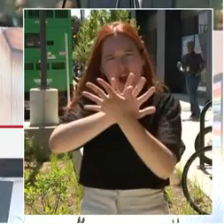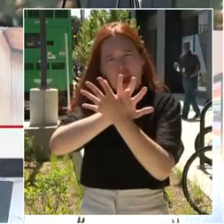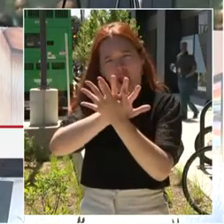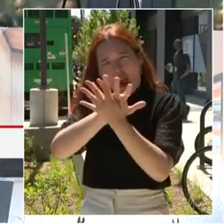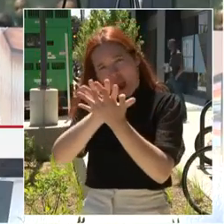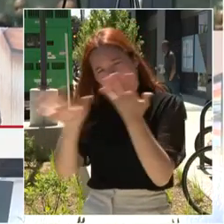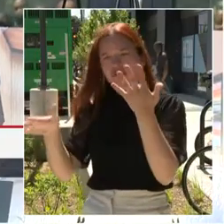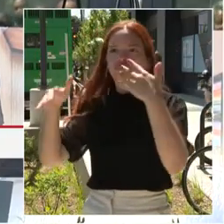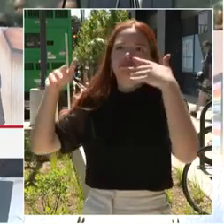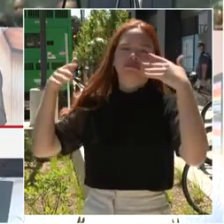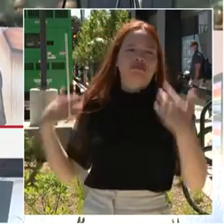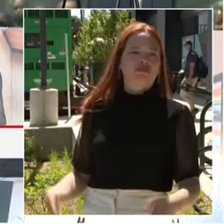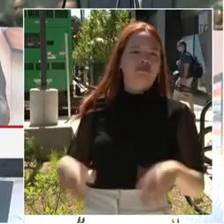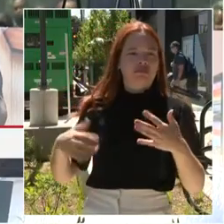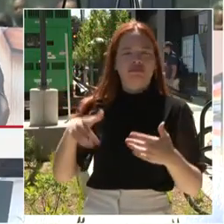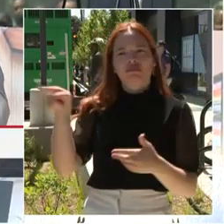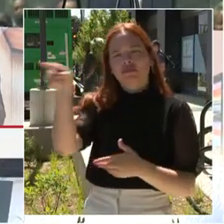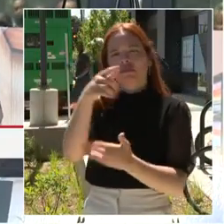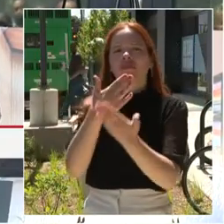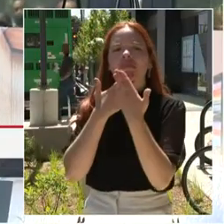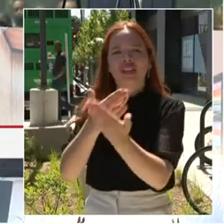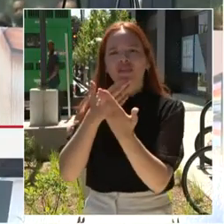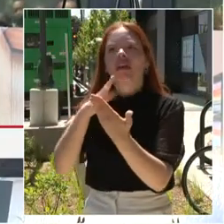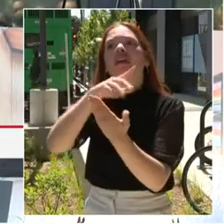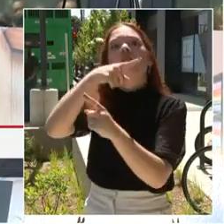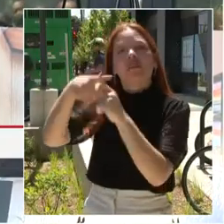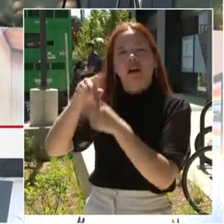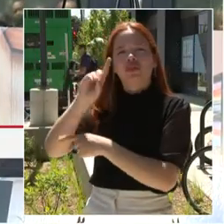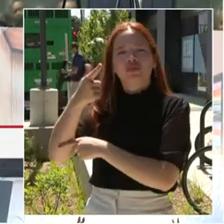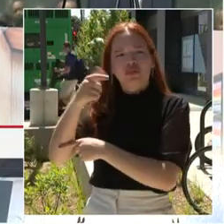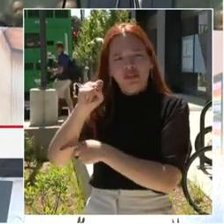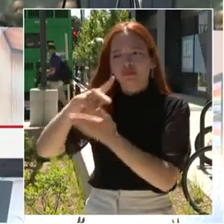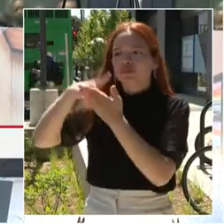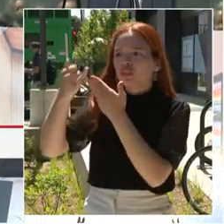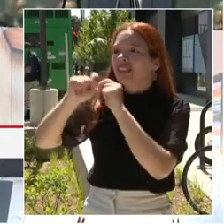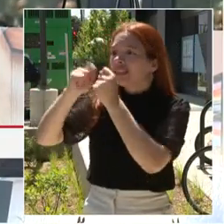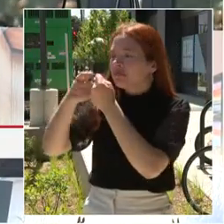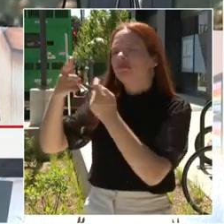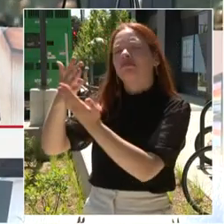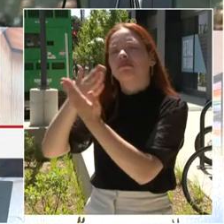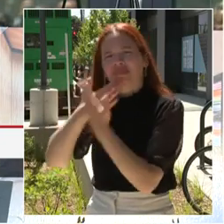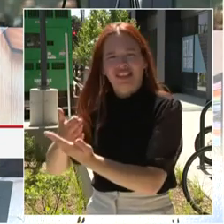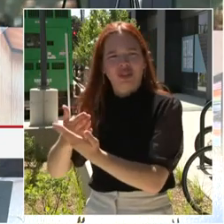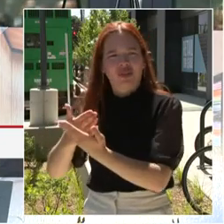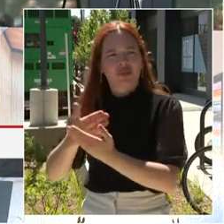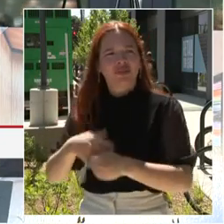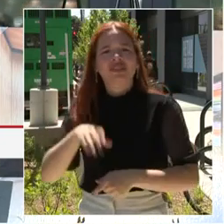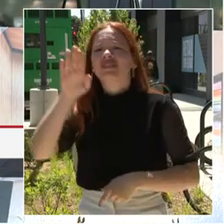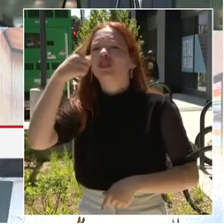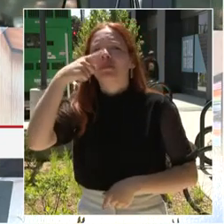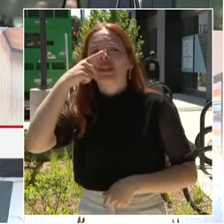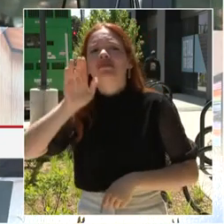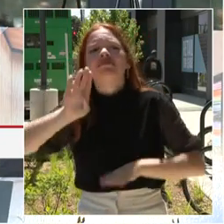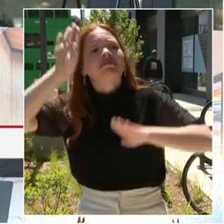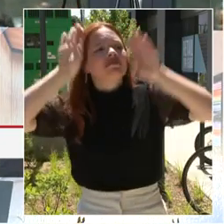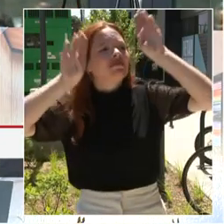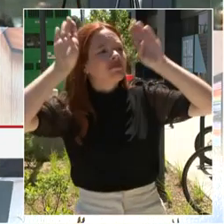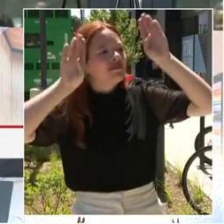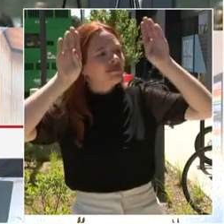the DGS project team that led us here. So I want you to raise your hand. Please give a hand for Rashad